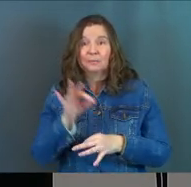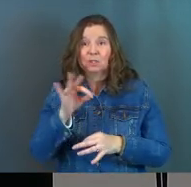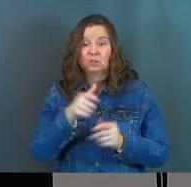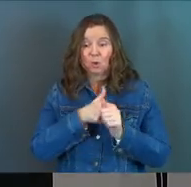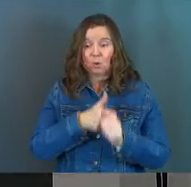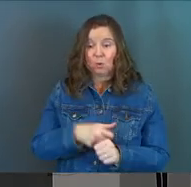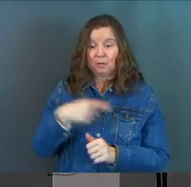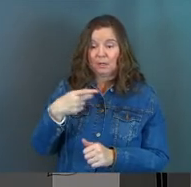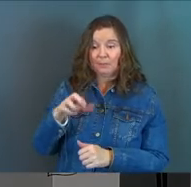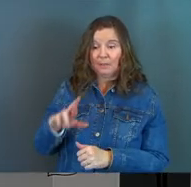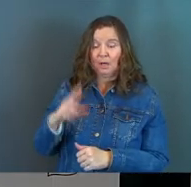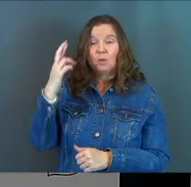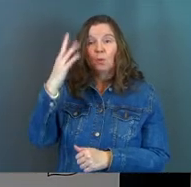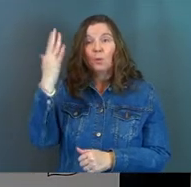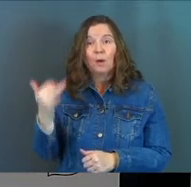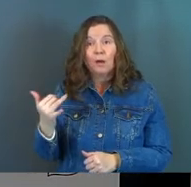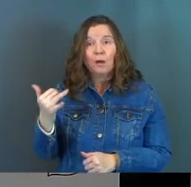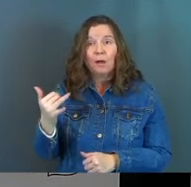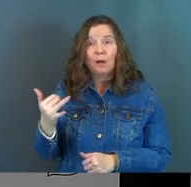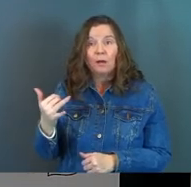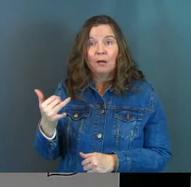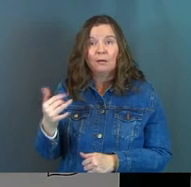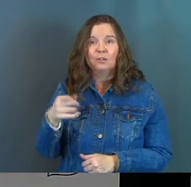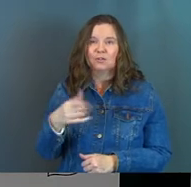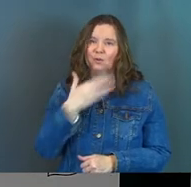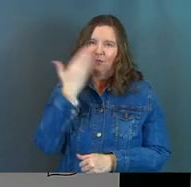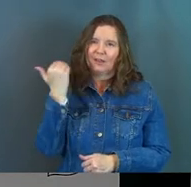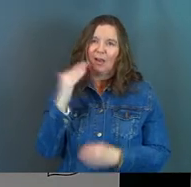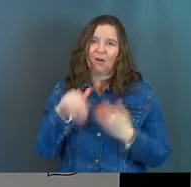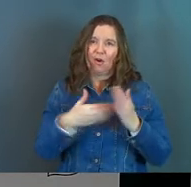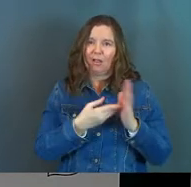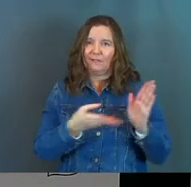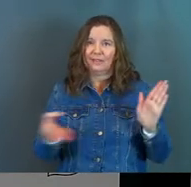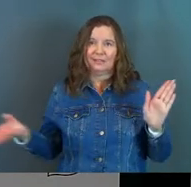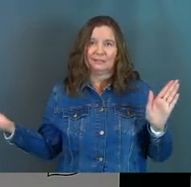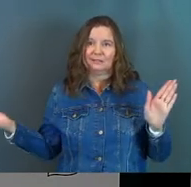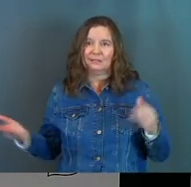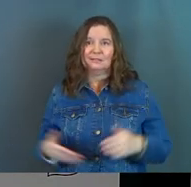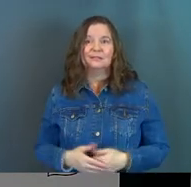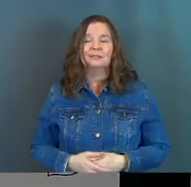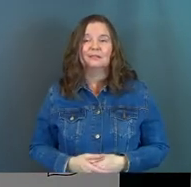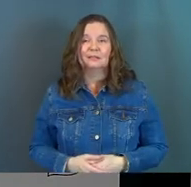to Peter, the reason is you forgot all this.